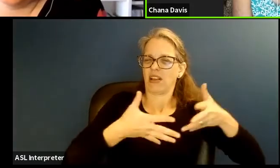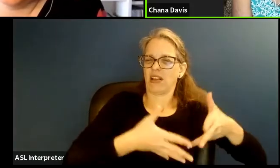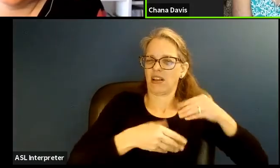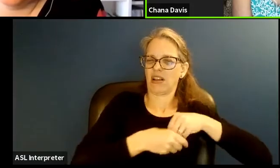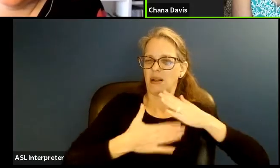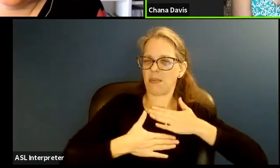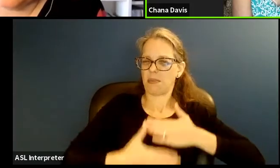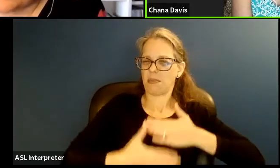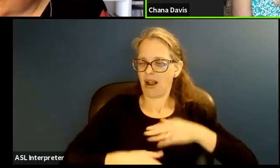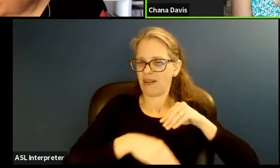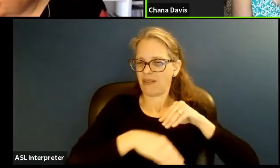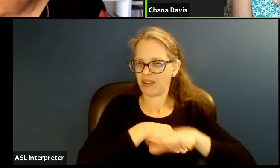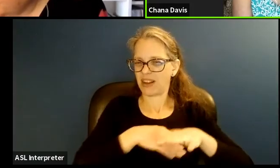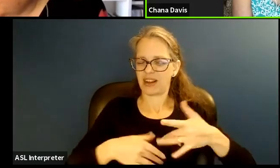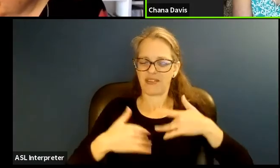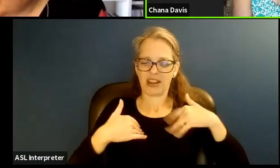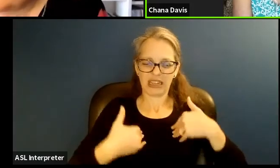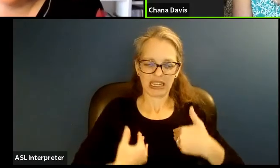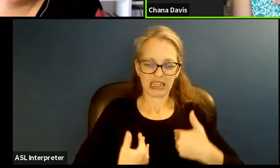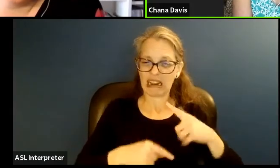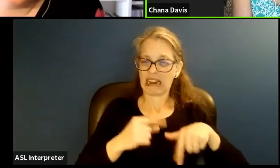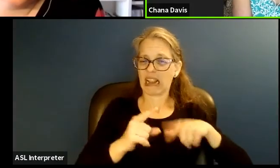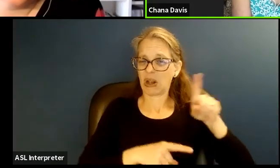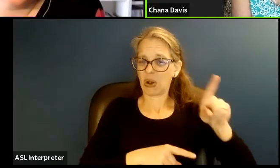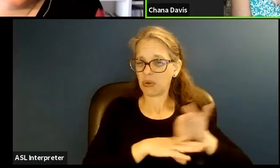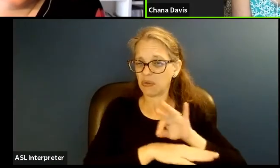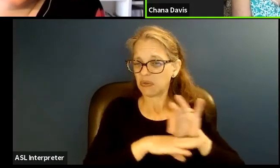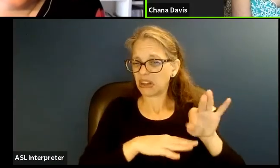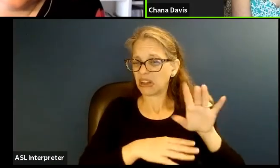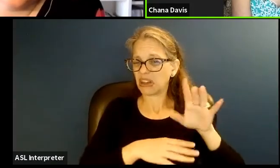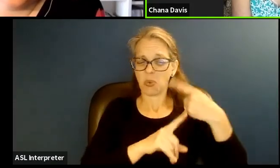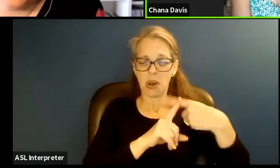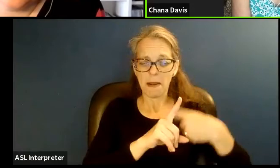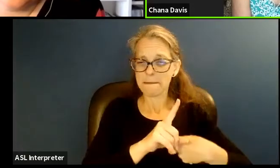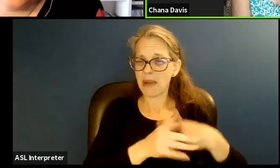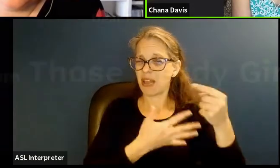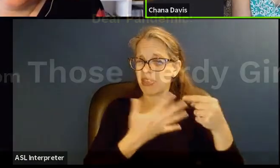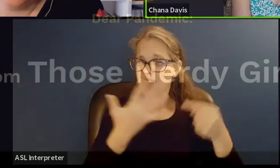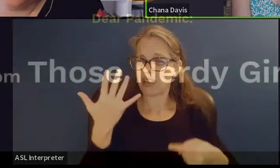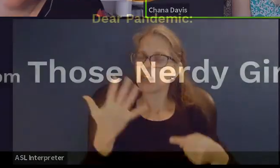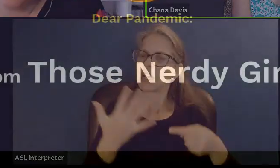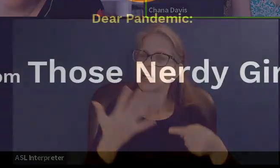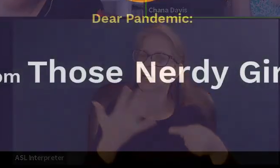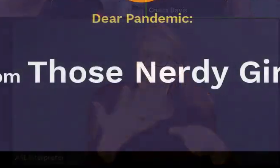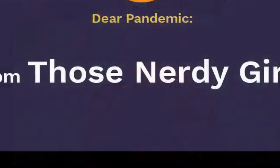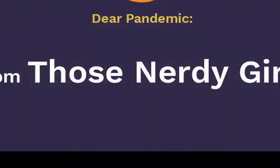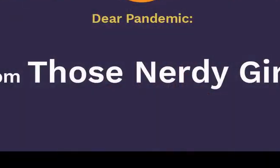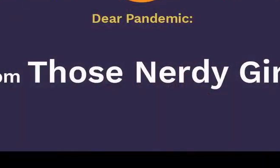maybe even feeling so fatigued they can't go to school for months. That's something to take seriously.